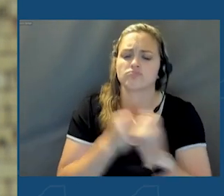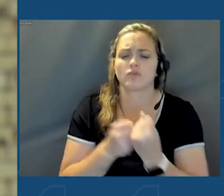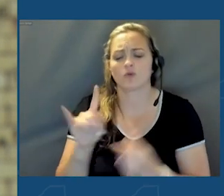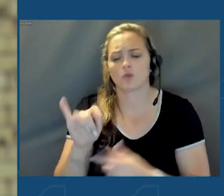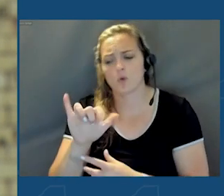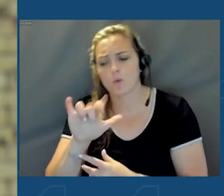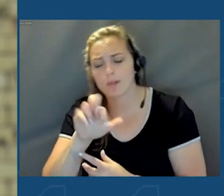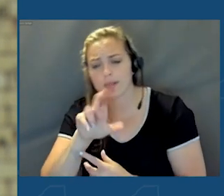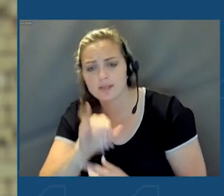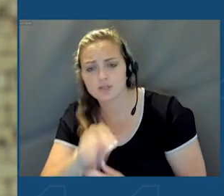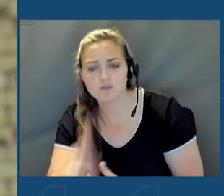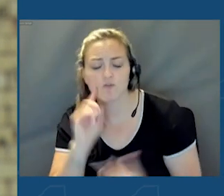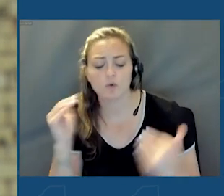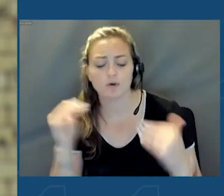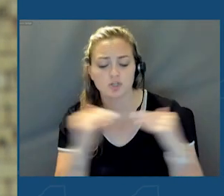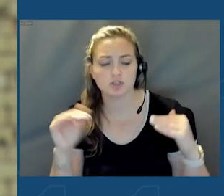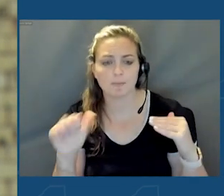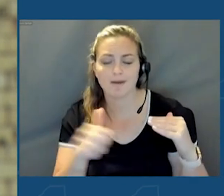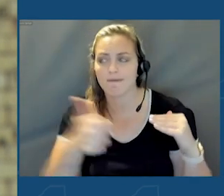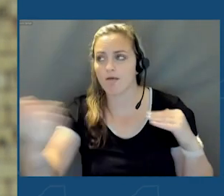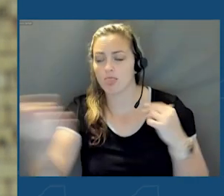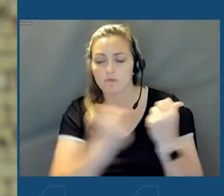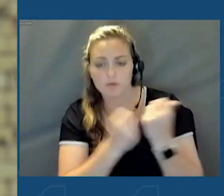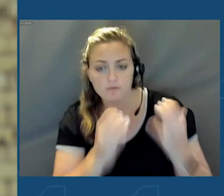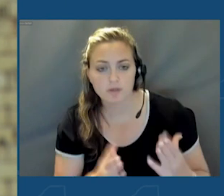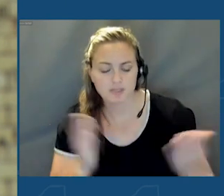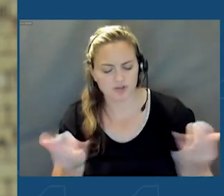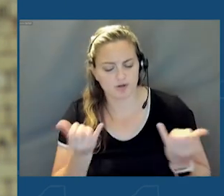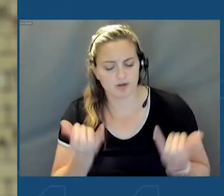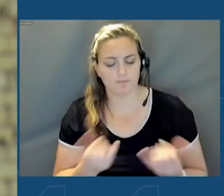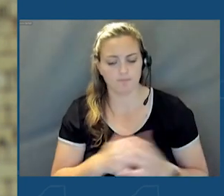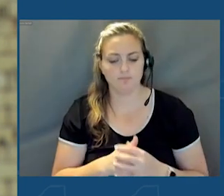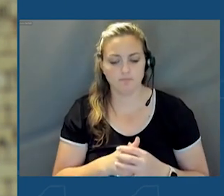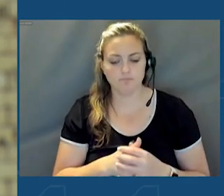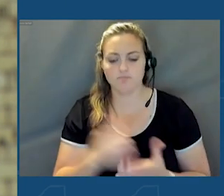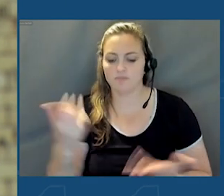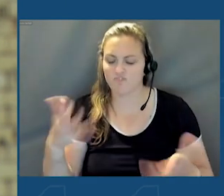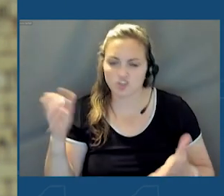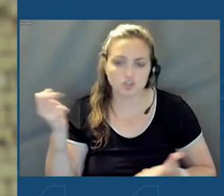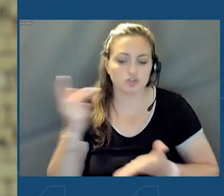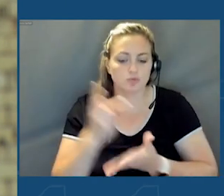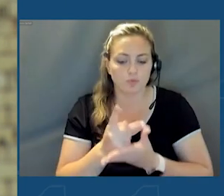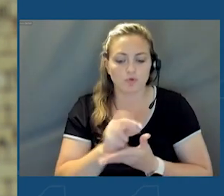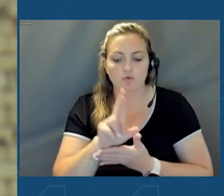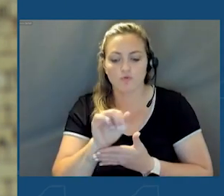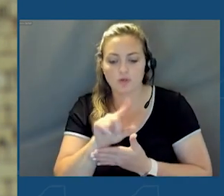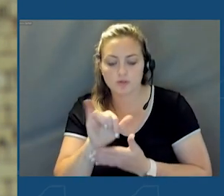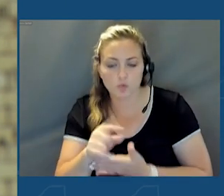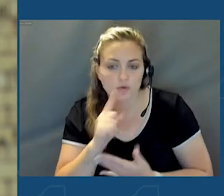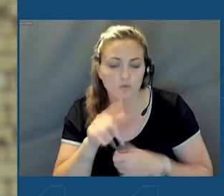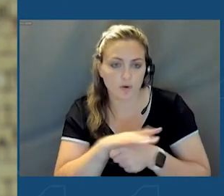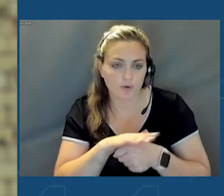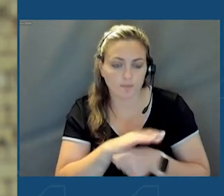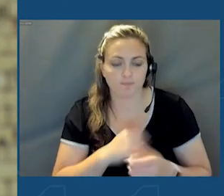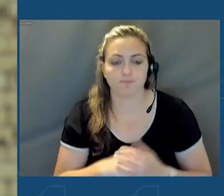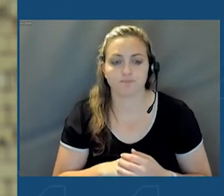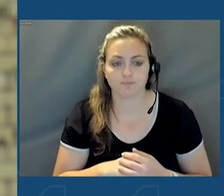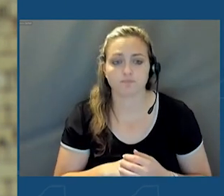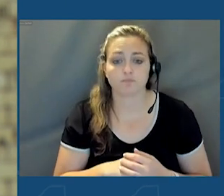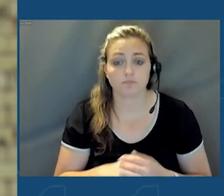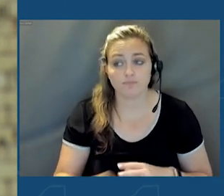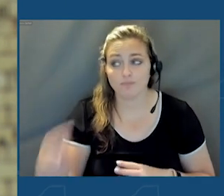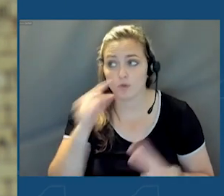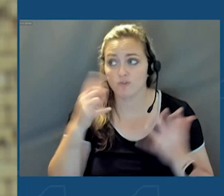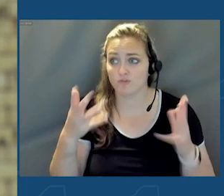Justice, and many other advocates who are here today, approved the rezoning of the area. As the governor